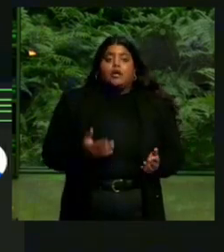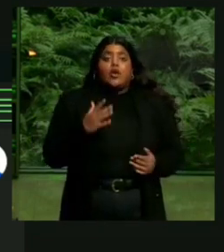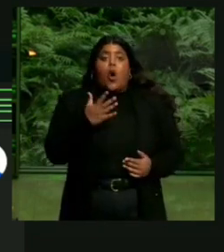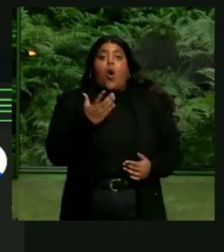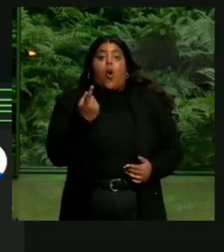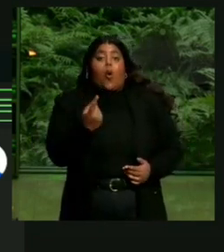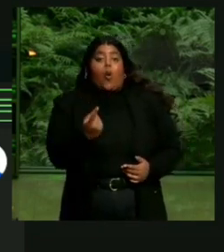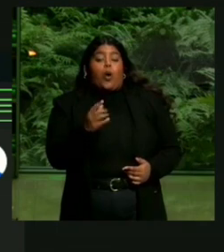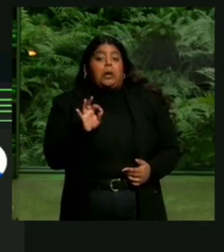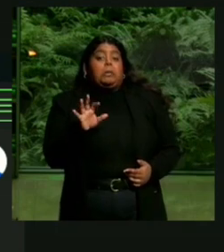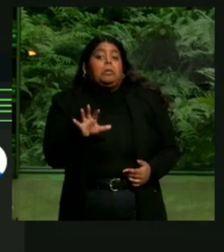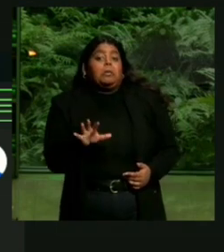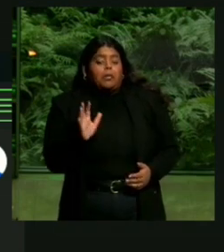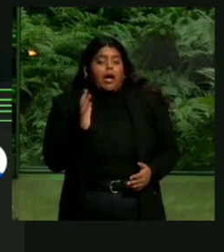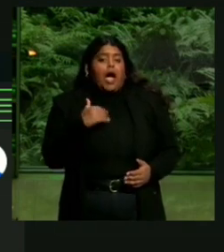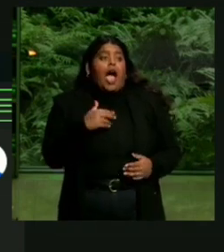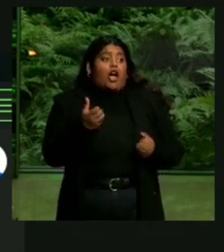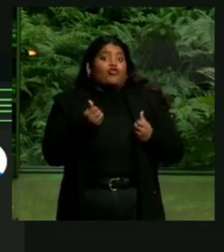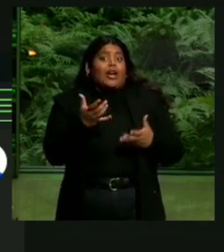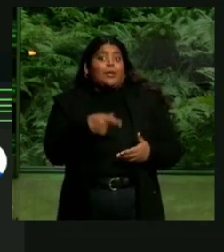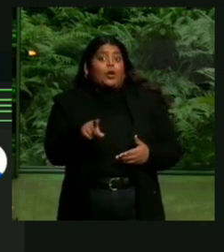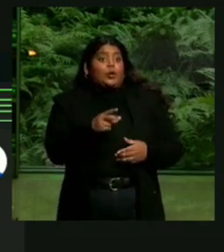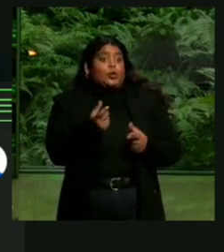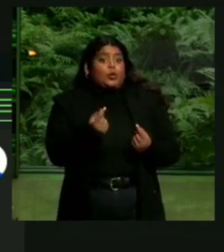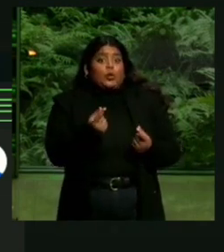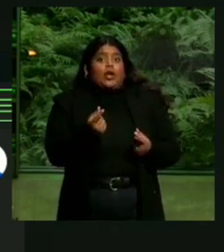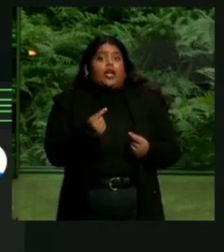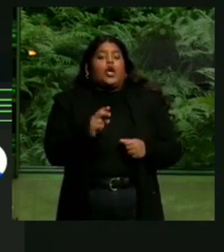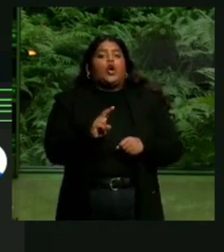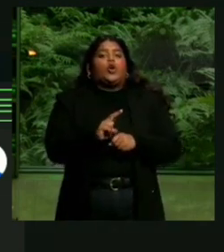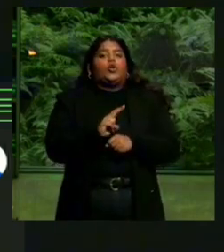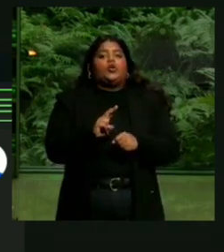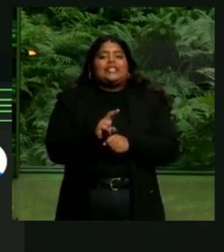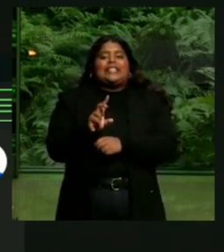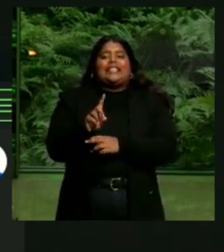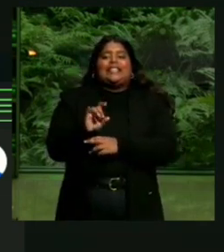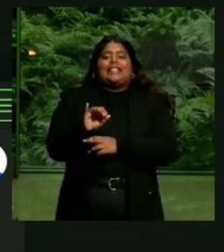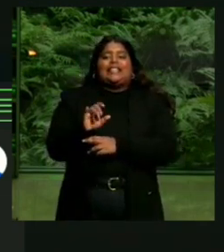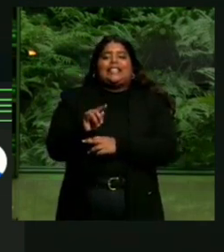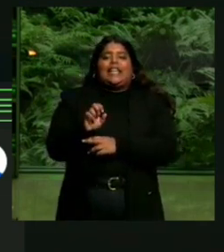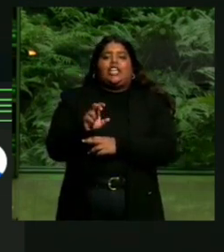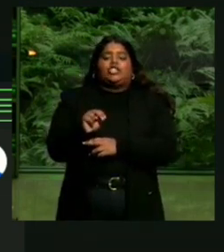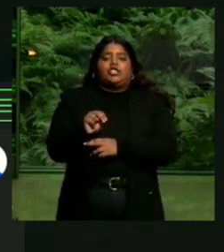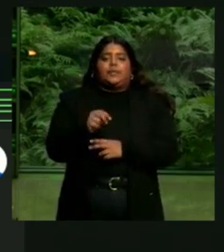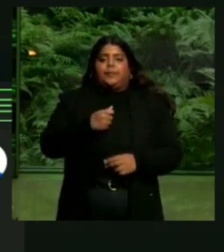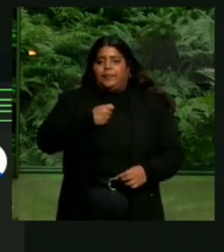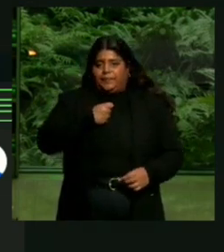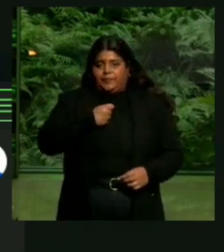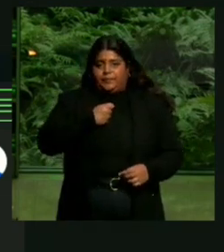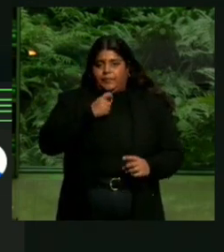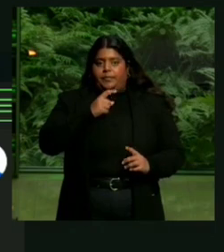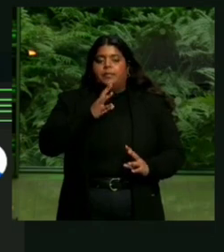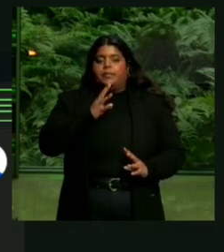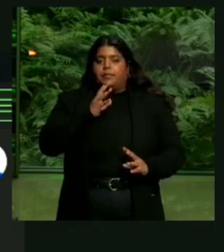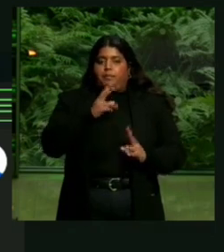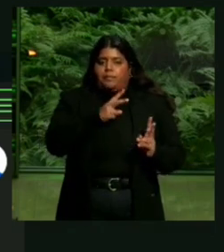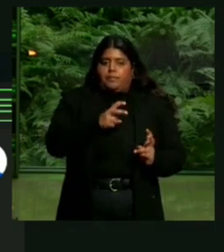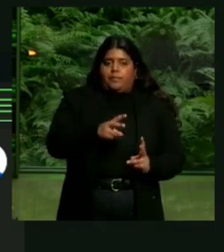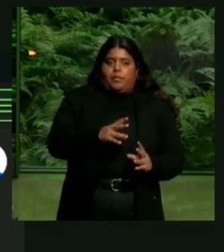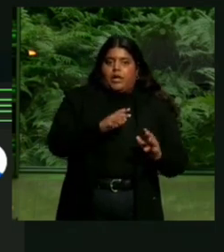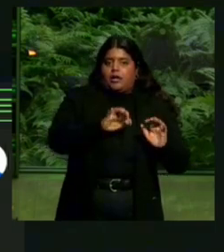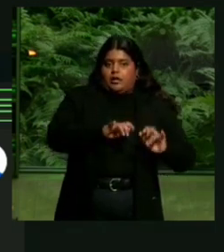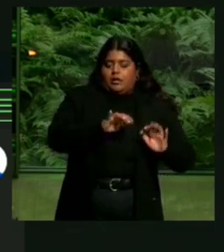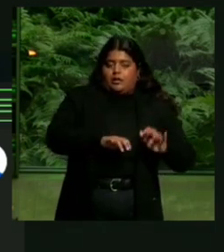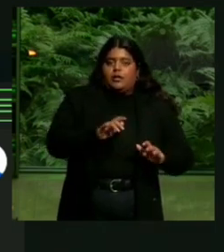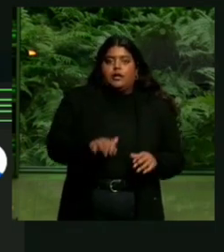trick I use that I recommend all of you also try is using dictation. If you have a Mac, it's super easy. If you have an iPhone, it's